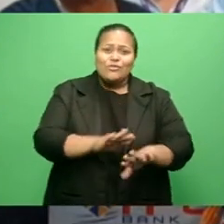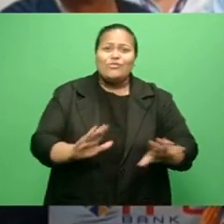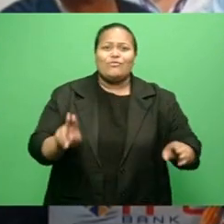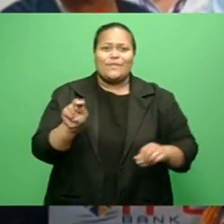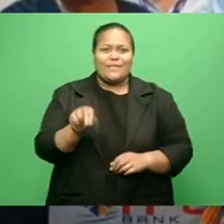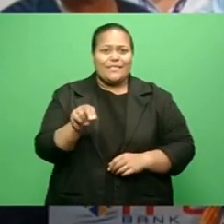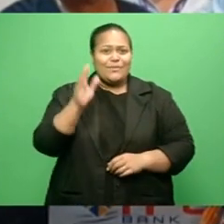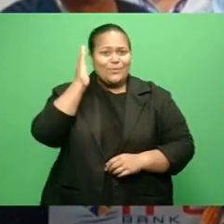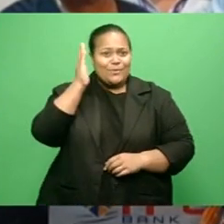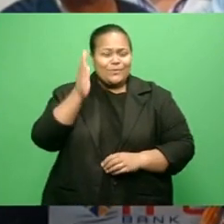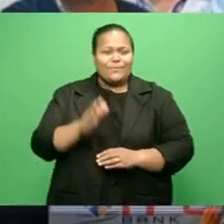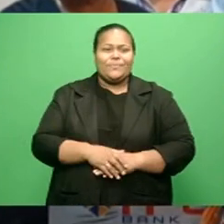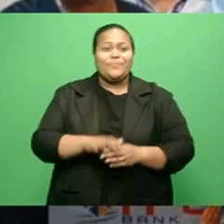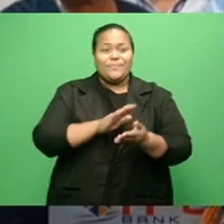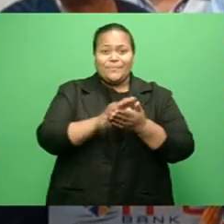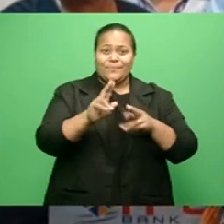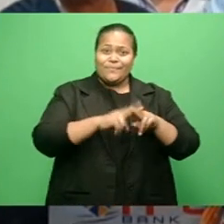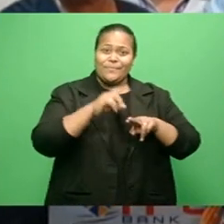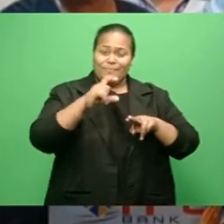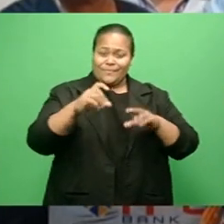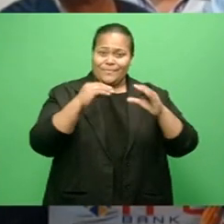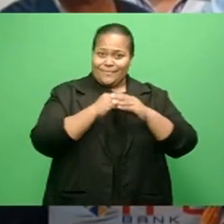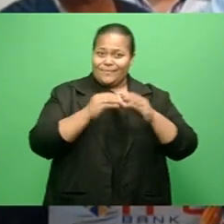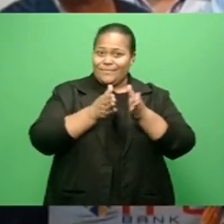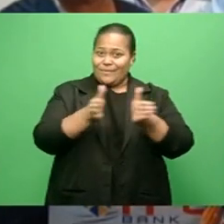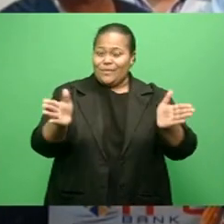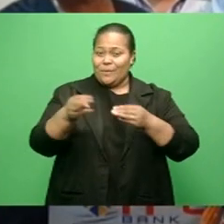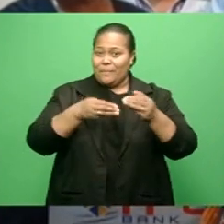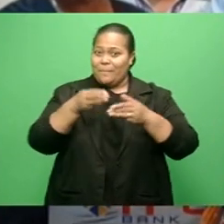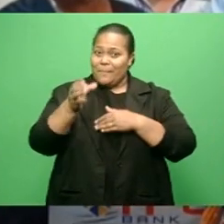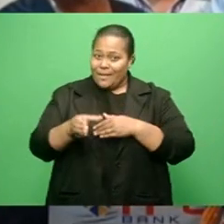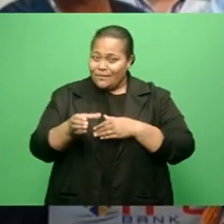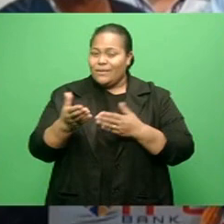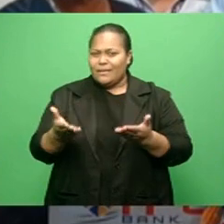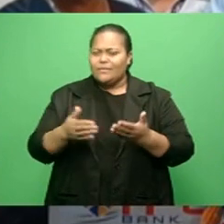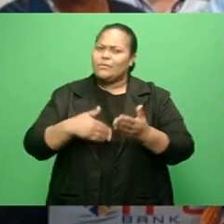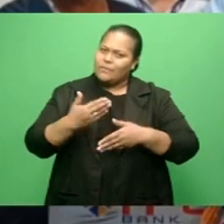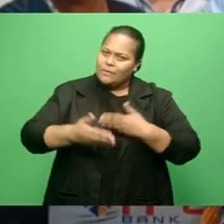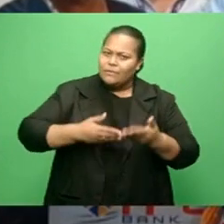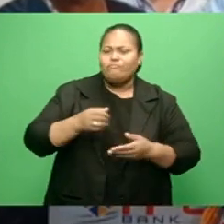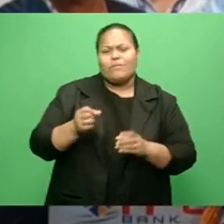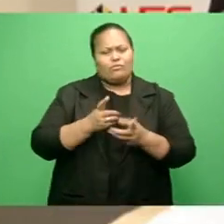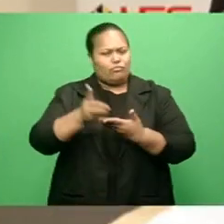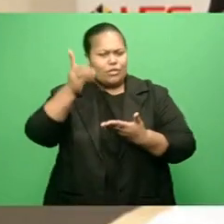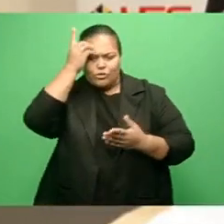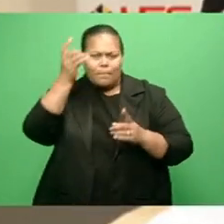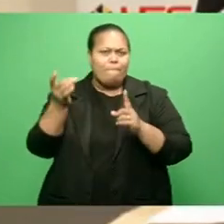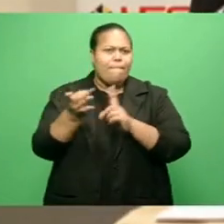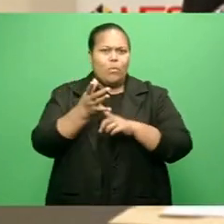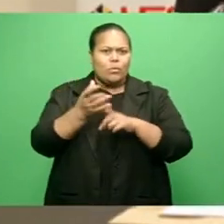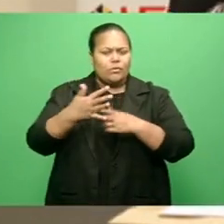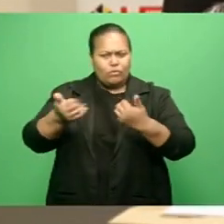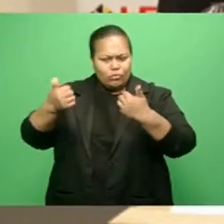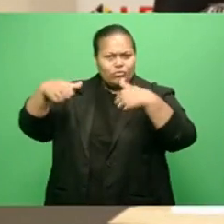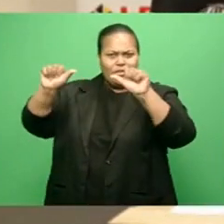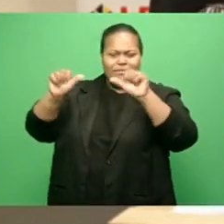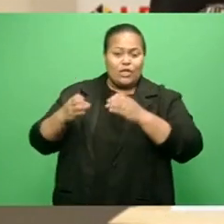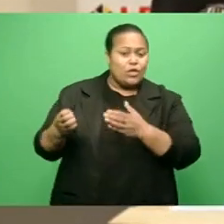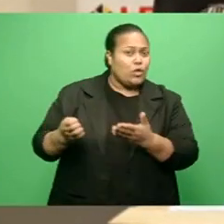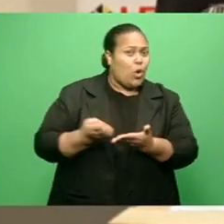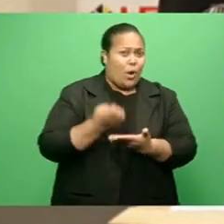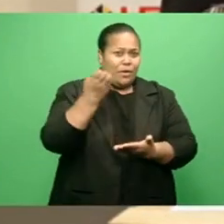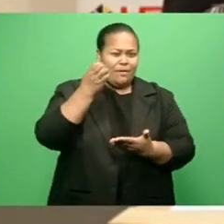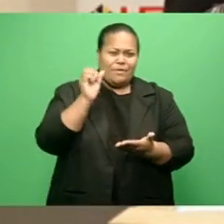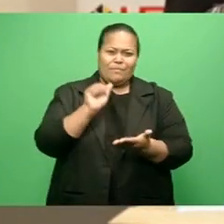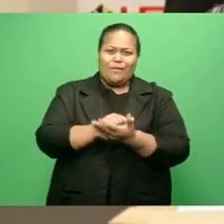needs. HFC Bank General Manager Credit Bimal Sudhakar says education is key to the success of the economy and they're